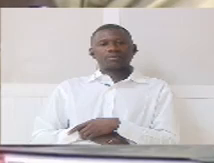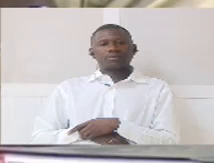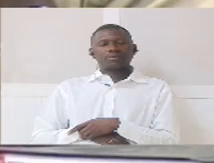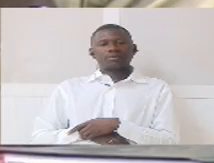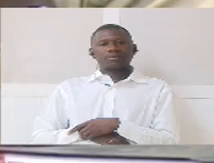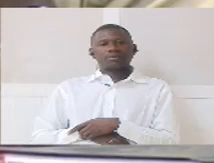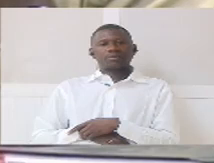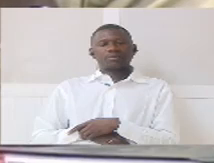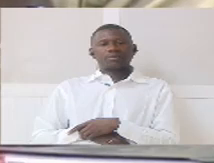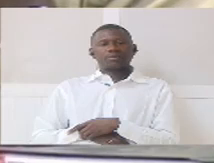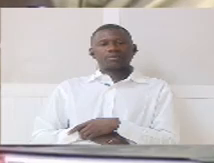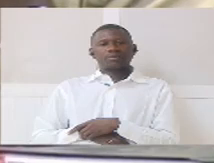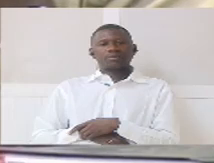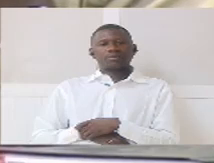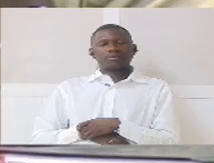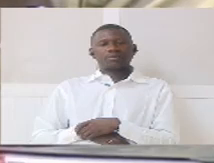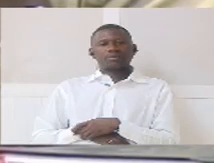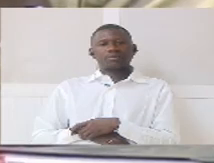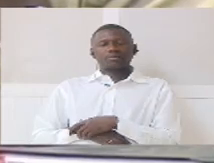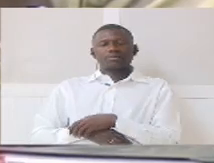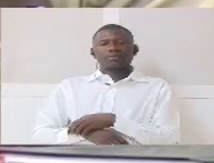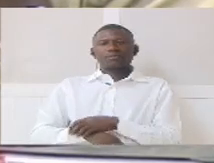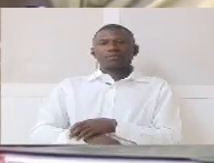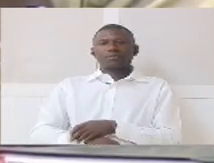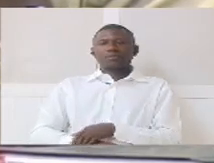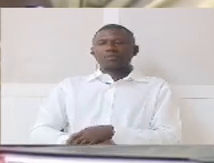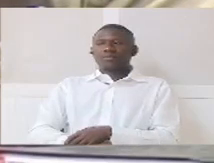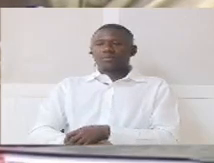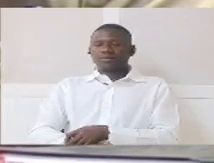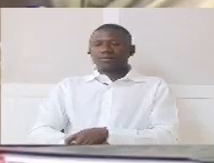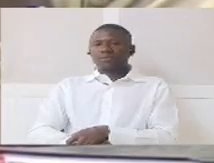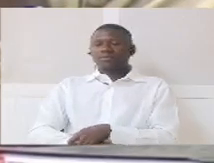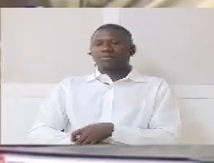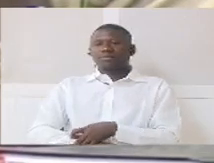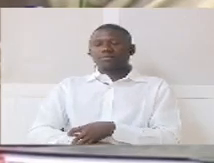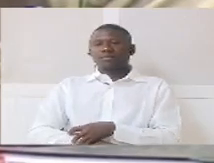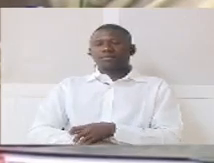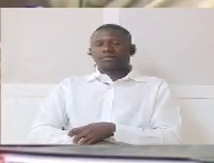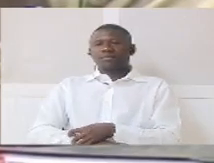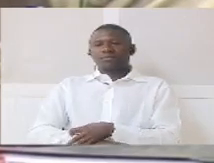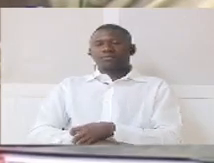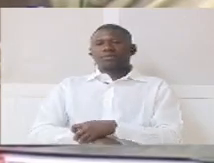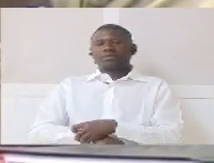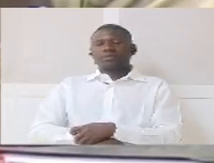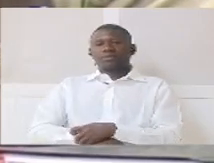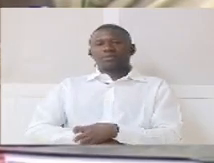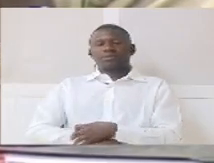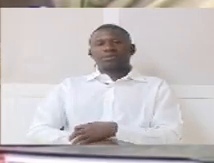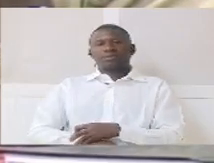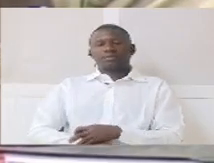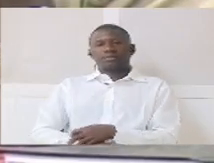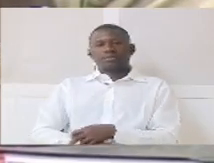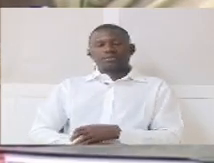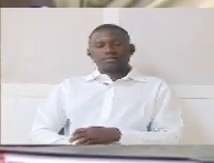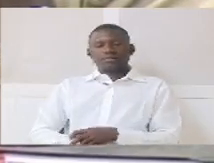ikbeka keo poto le kono. Akondu silal, ni bewo sorongo kono je, men lafta tala kamutola kafanyike